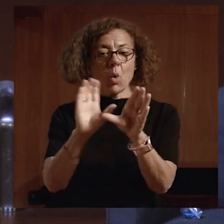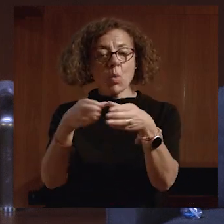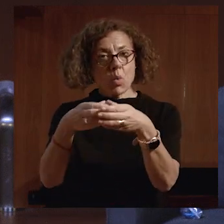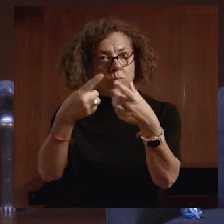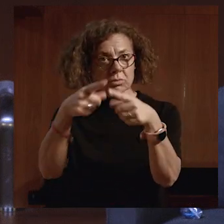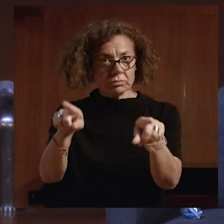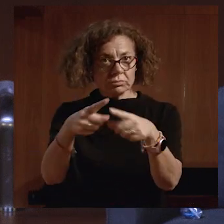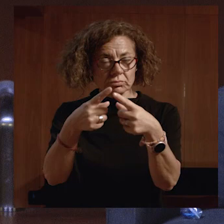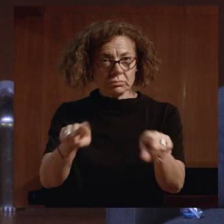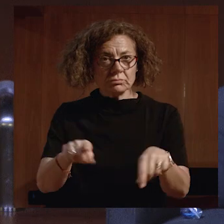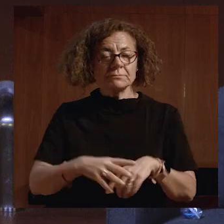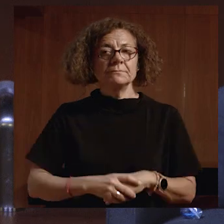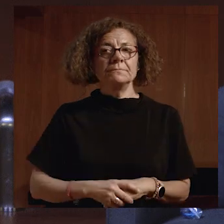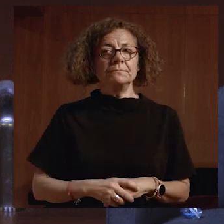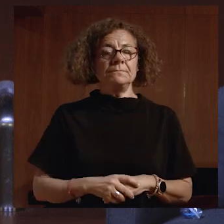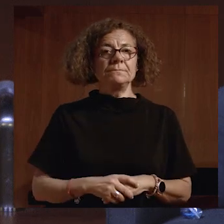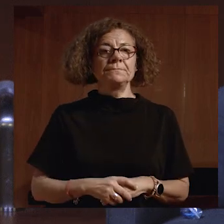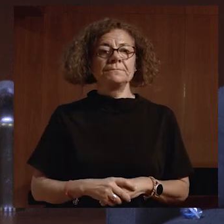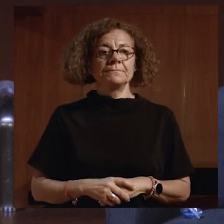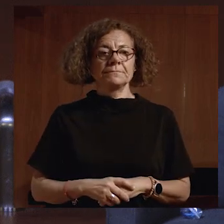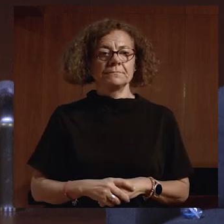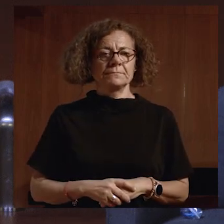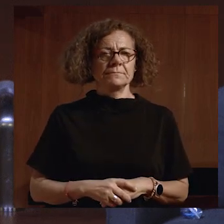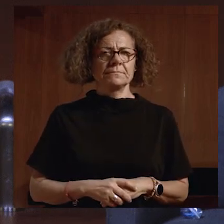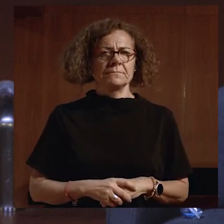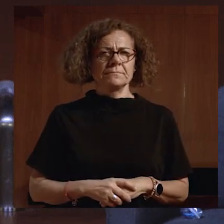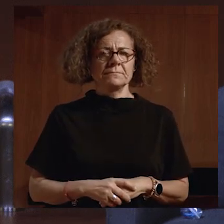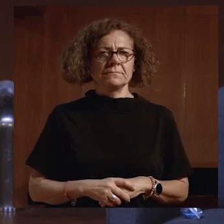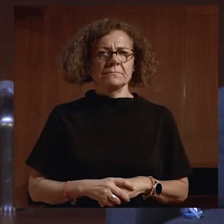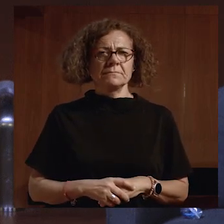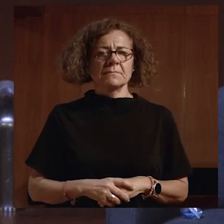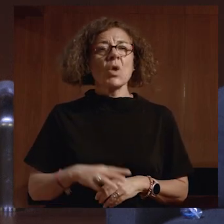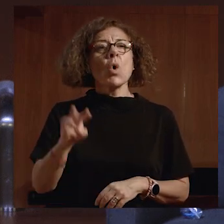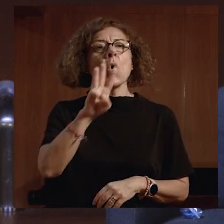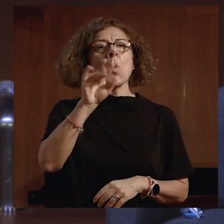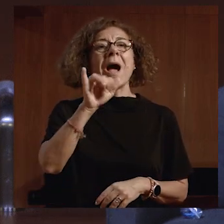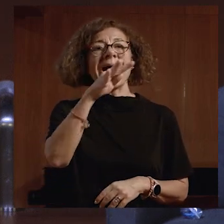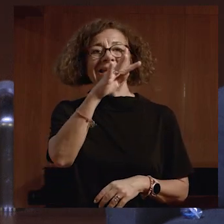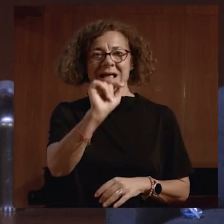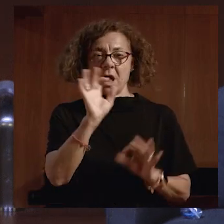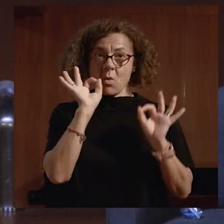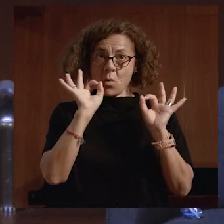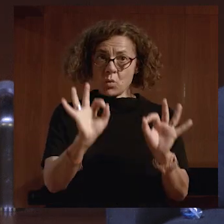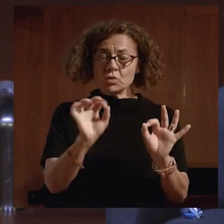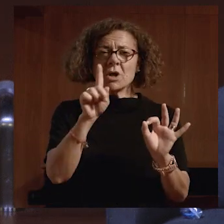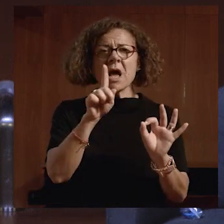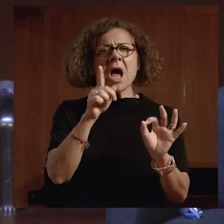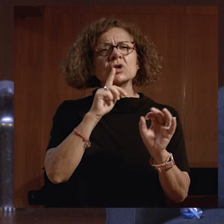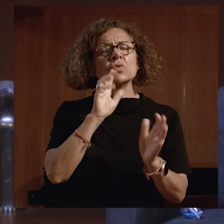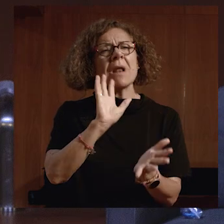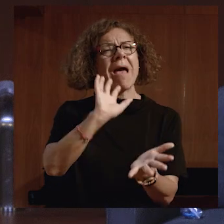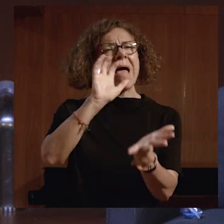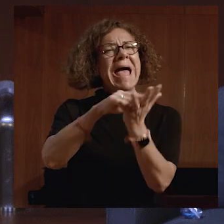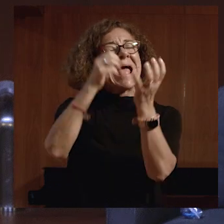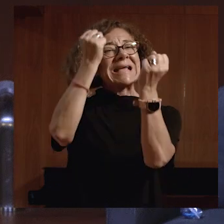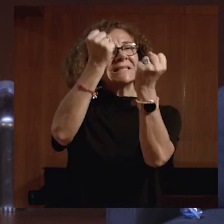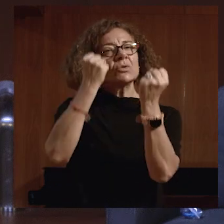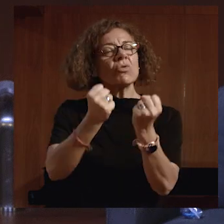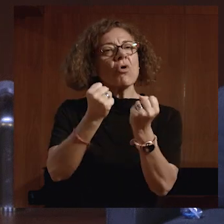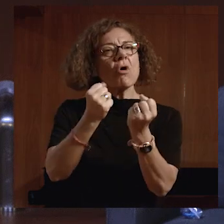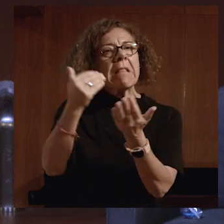is YCAT is a UK charity, not for profit, but that looks after the most interesting young